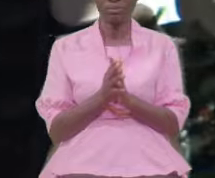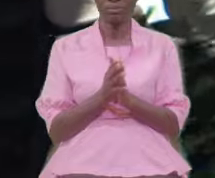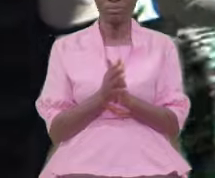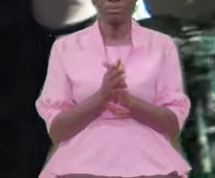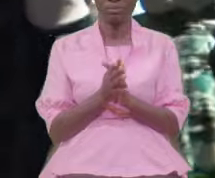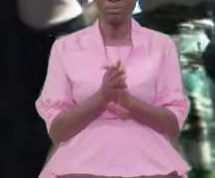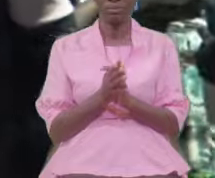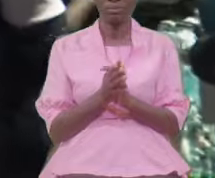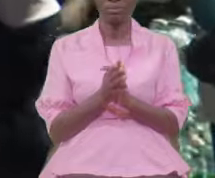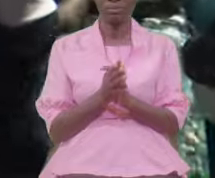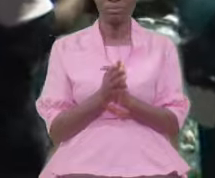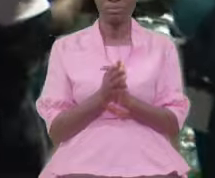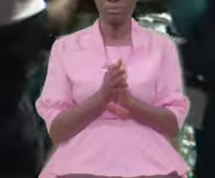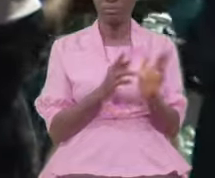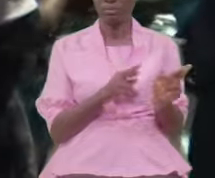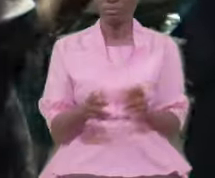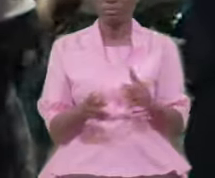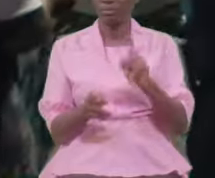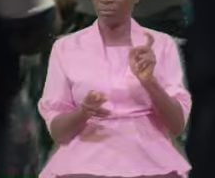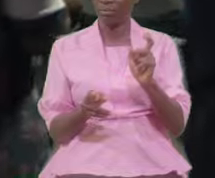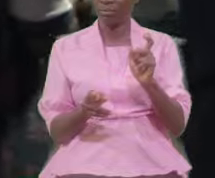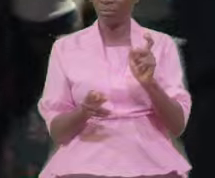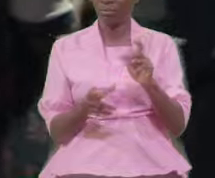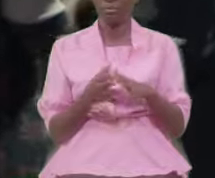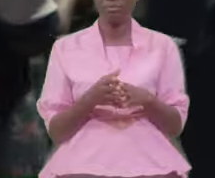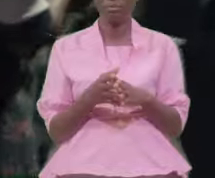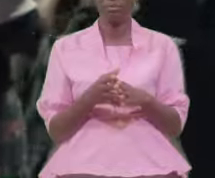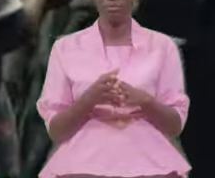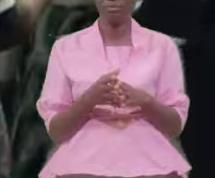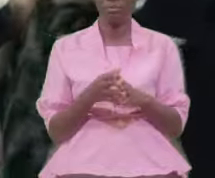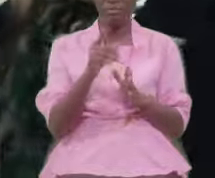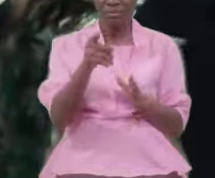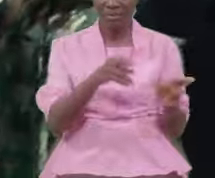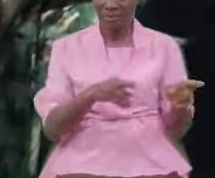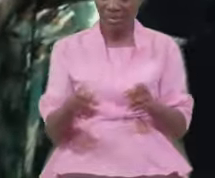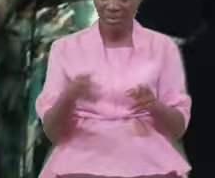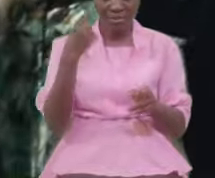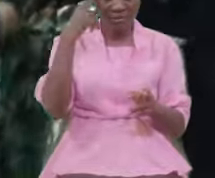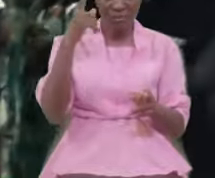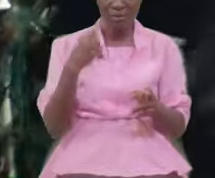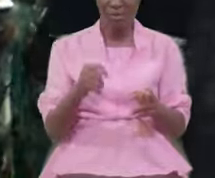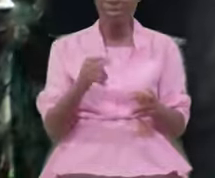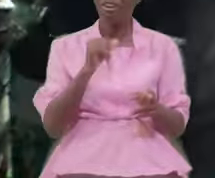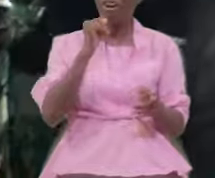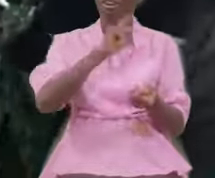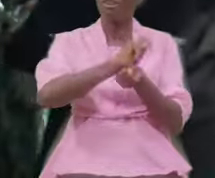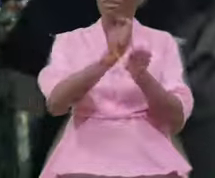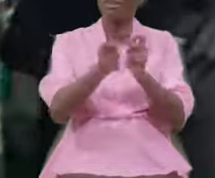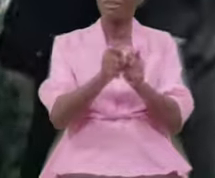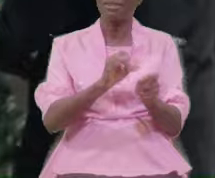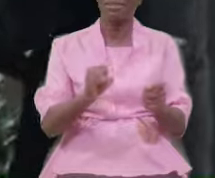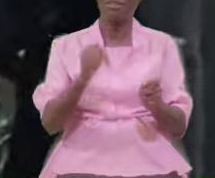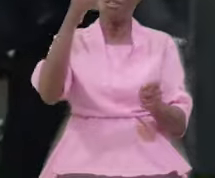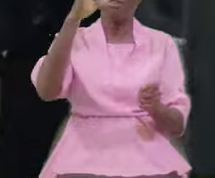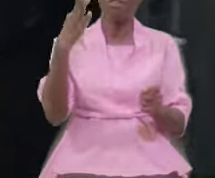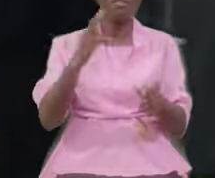are we ready are we ready for the unchanging God of all possibilities